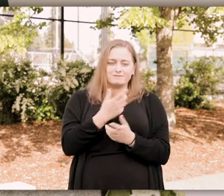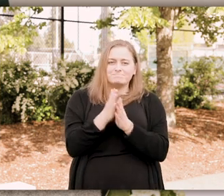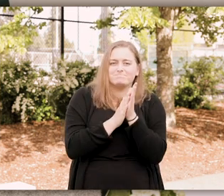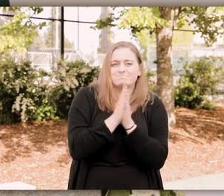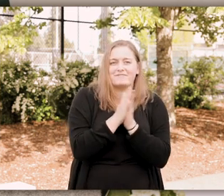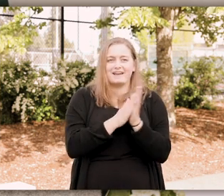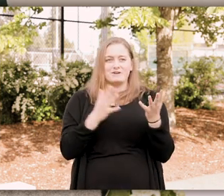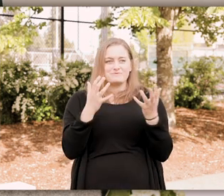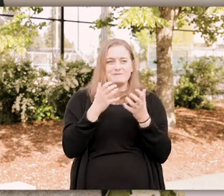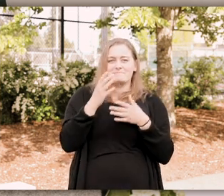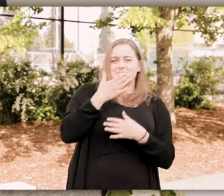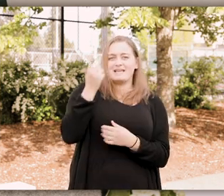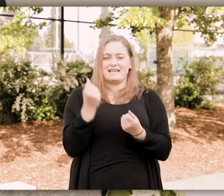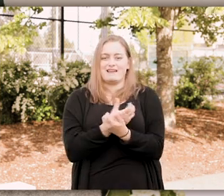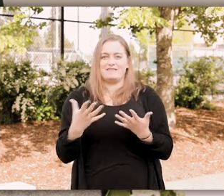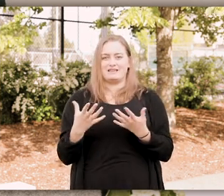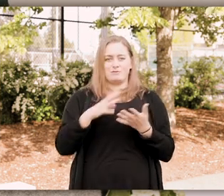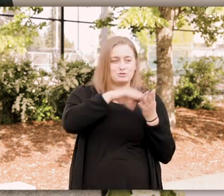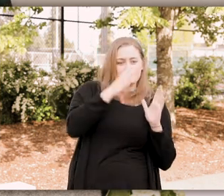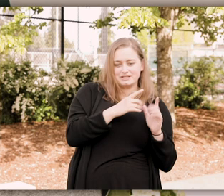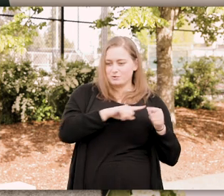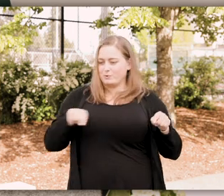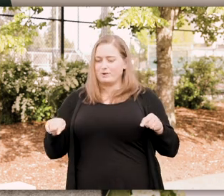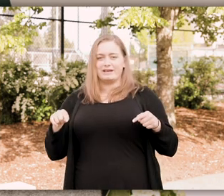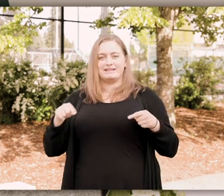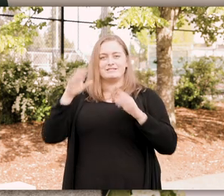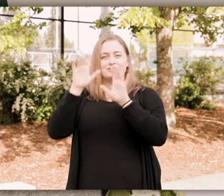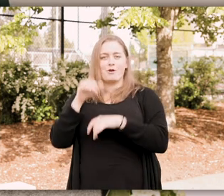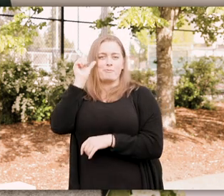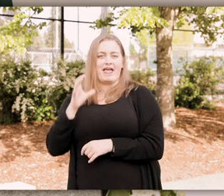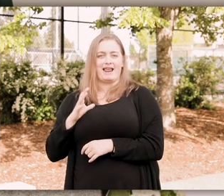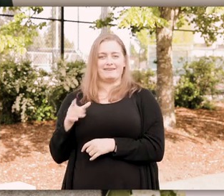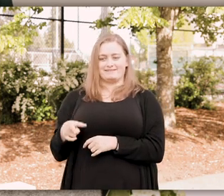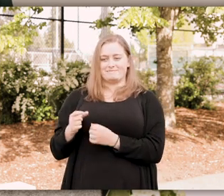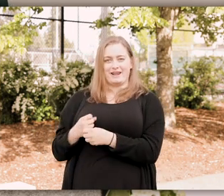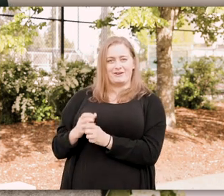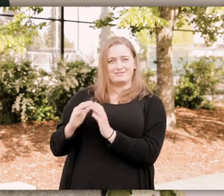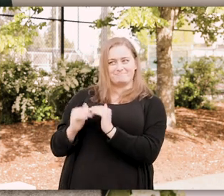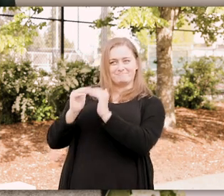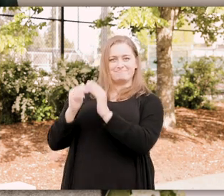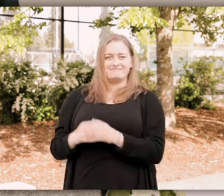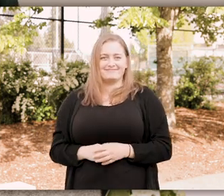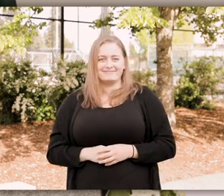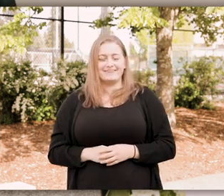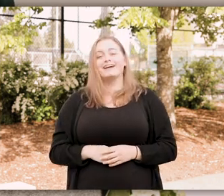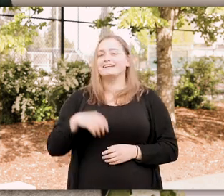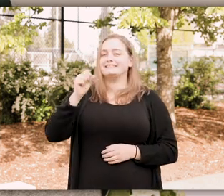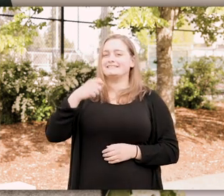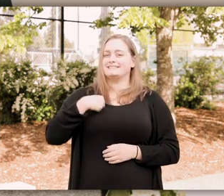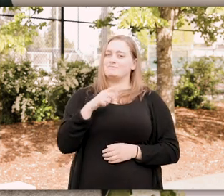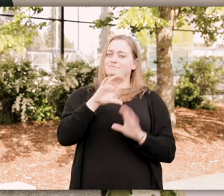makers in the snowpocalypse. Yes, I am a certified class of 2020 historian. According to my